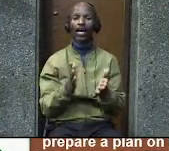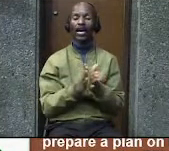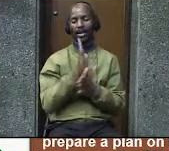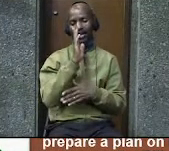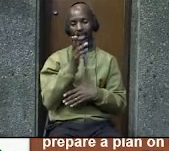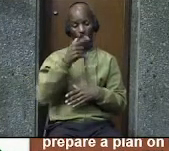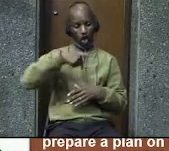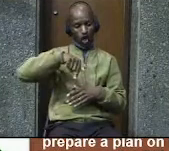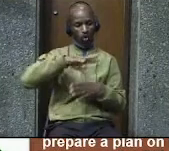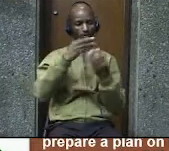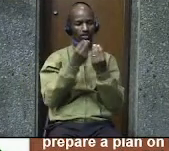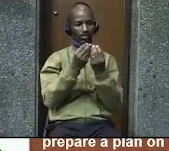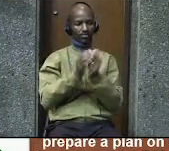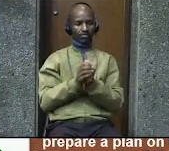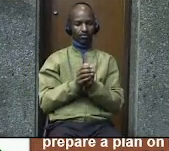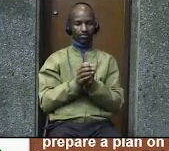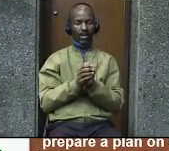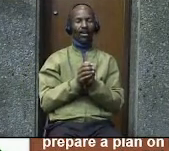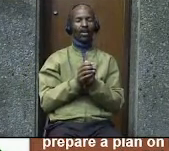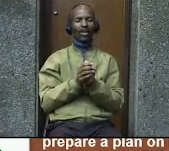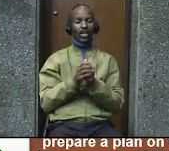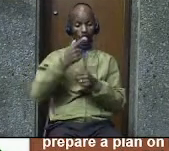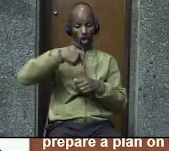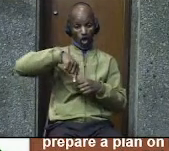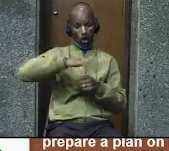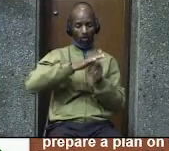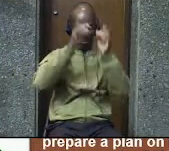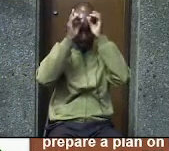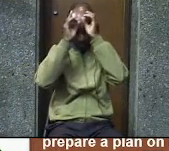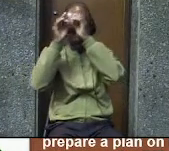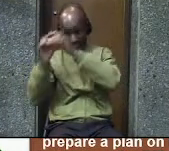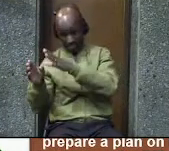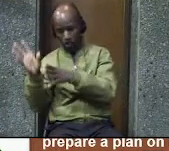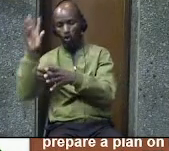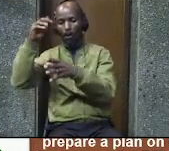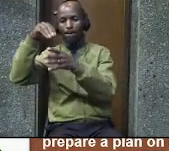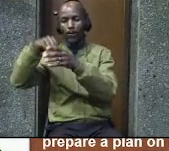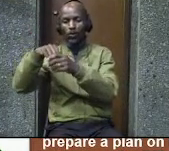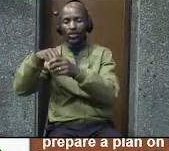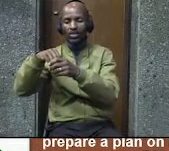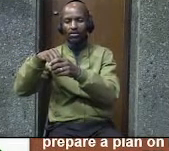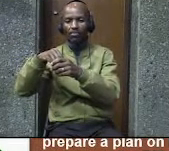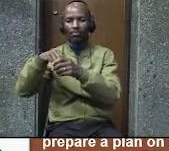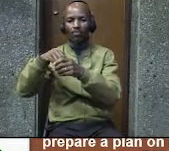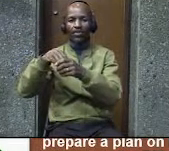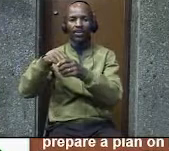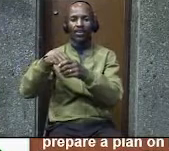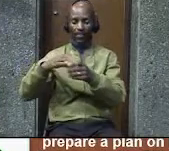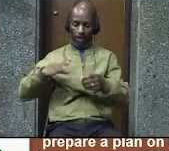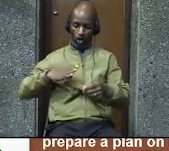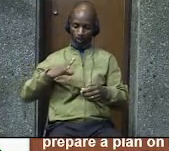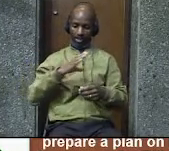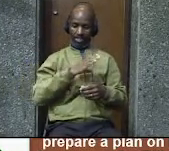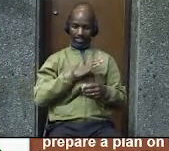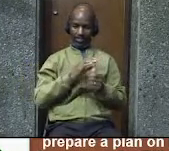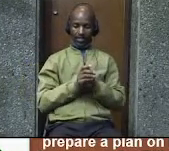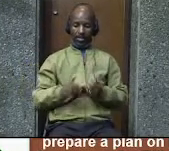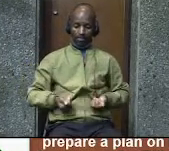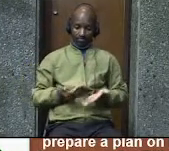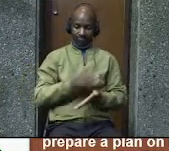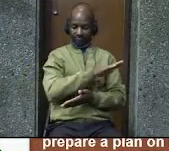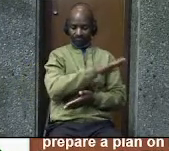And all of those, those details to really put the committee into place, the committee